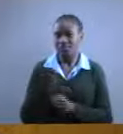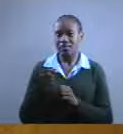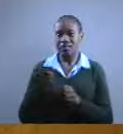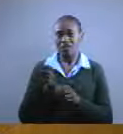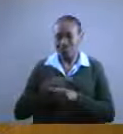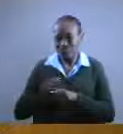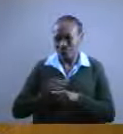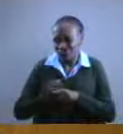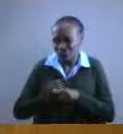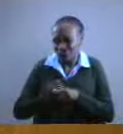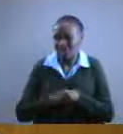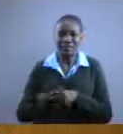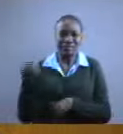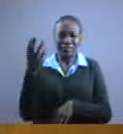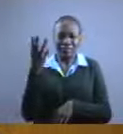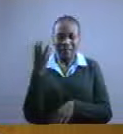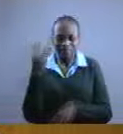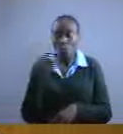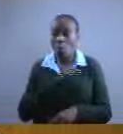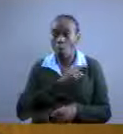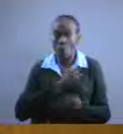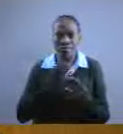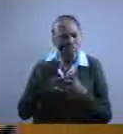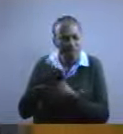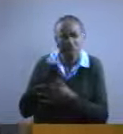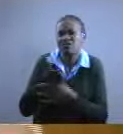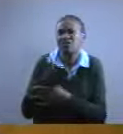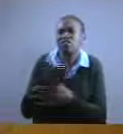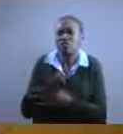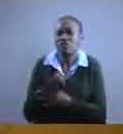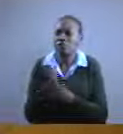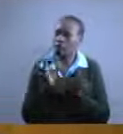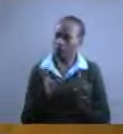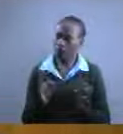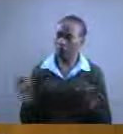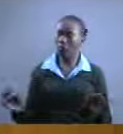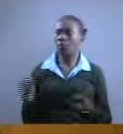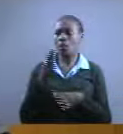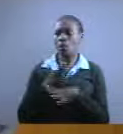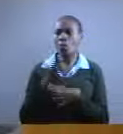and experience to access formal employment in formal economy.